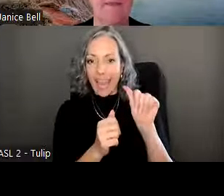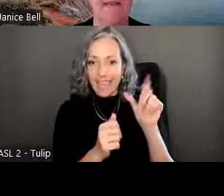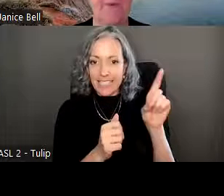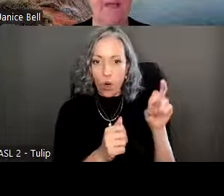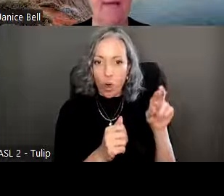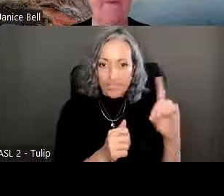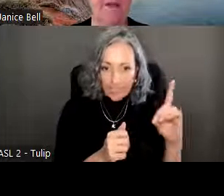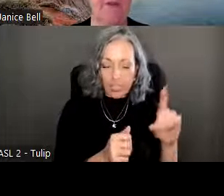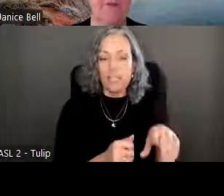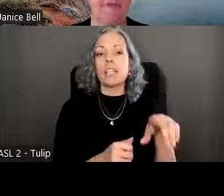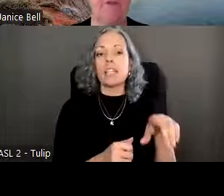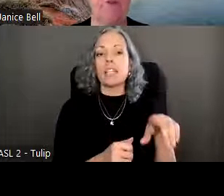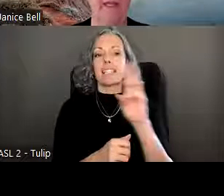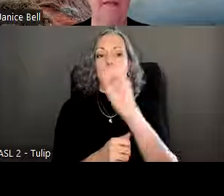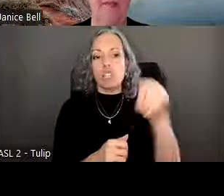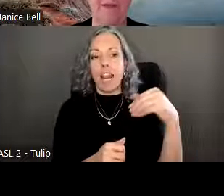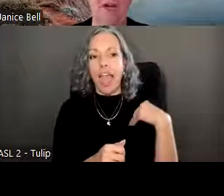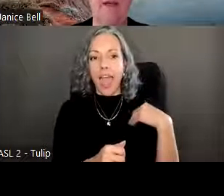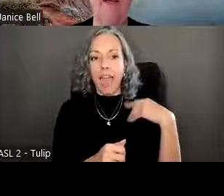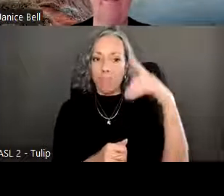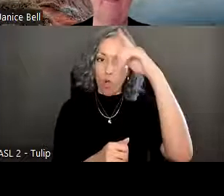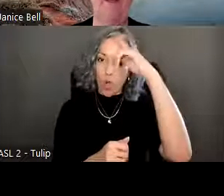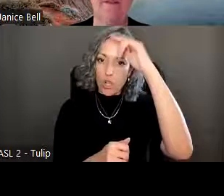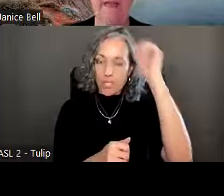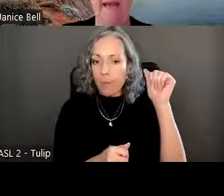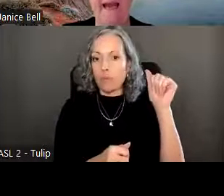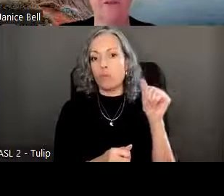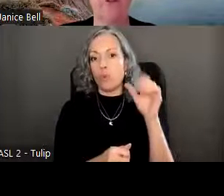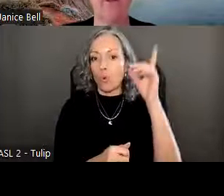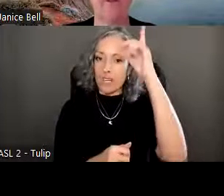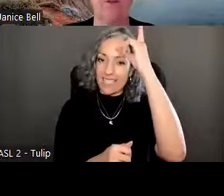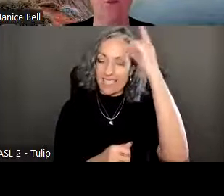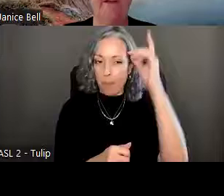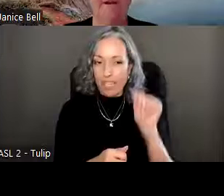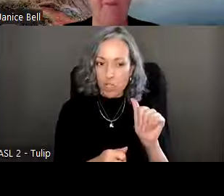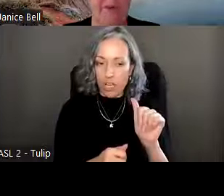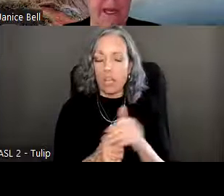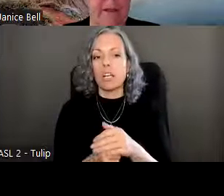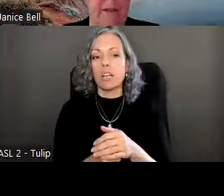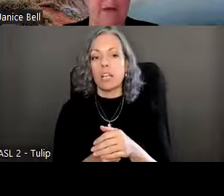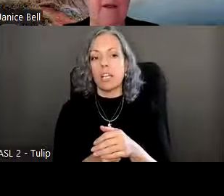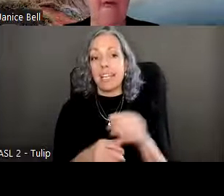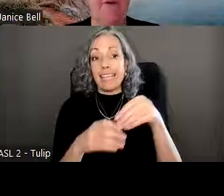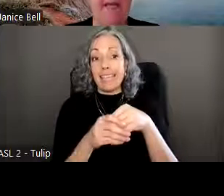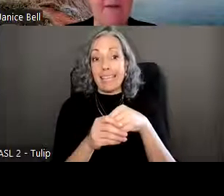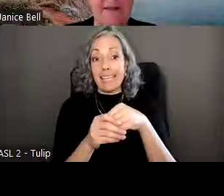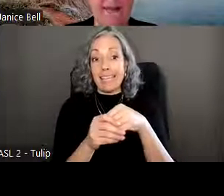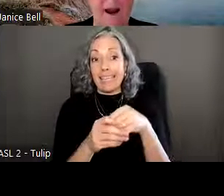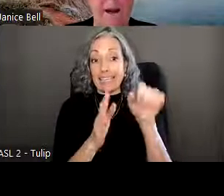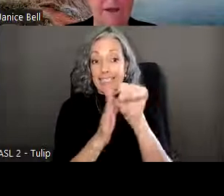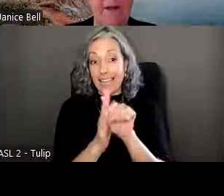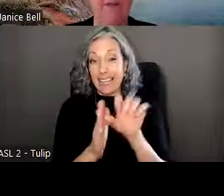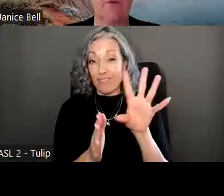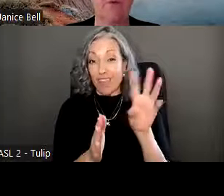So 68% have Alzheimer's disease or related dementia. In the state and national surveys, that's only 5%. The care intensity